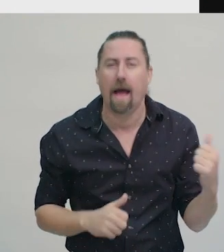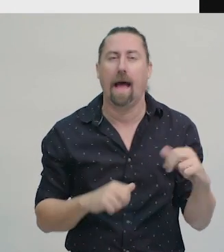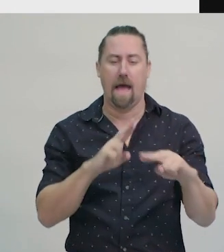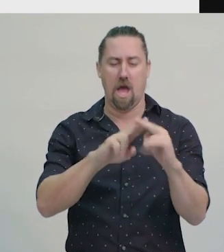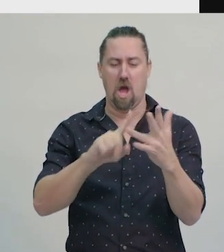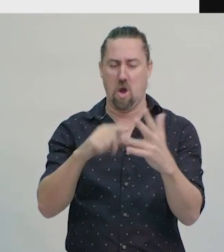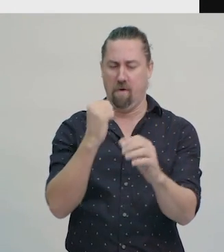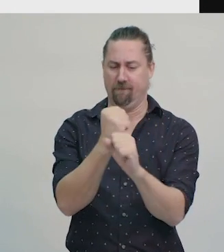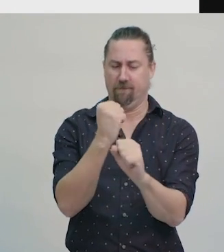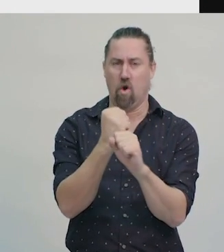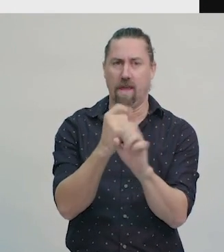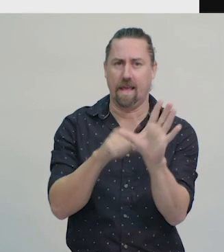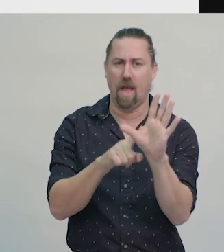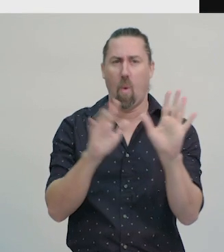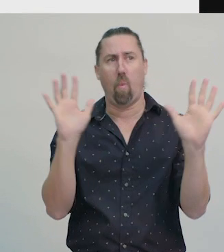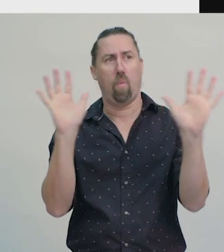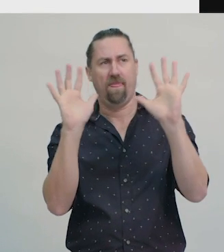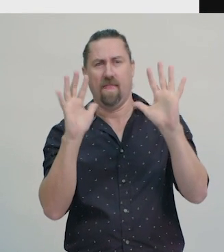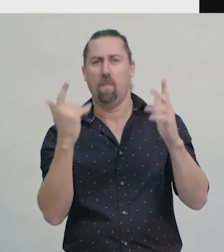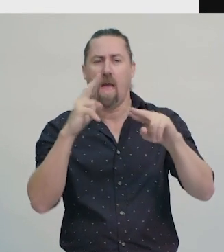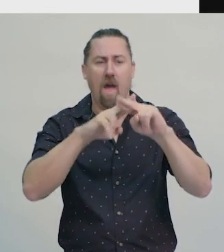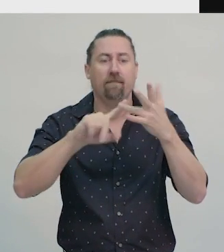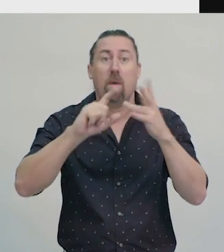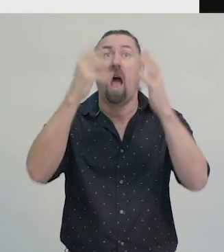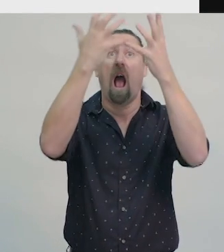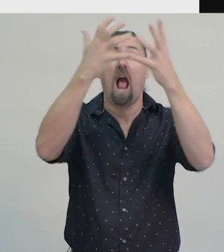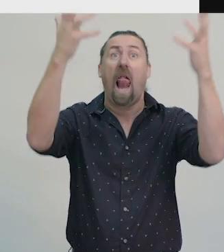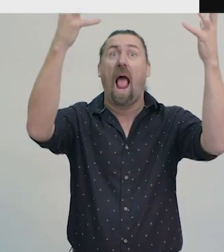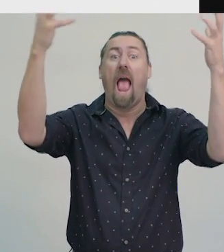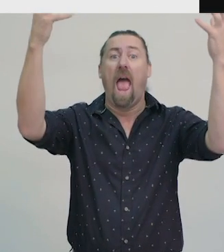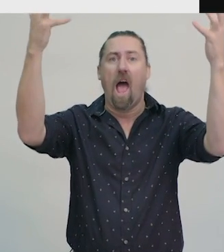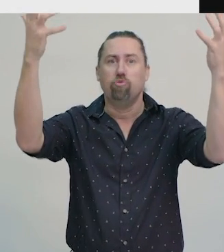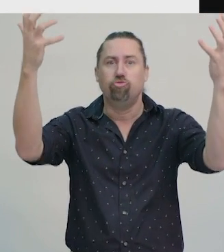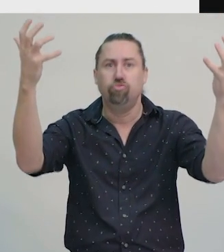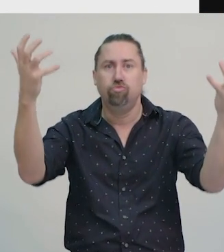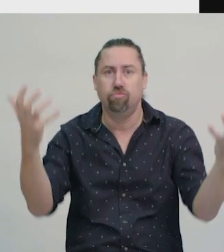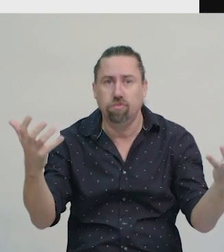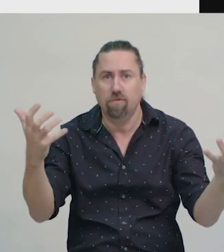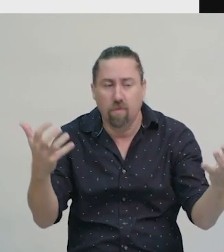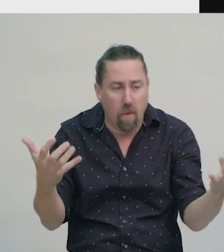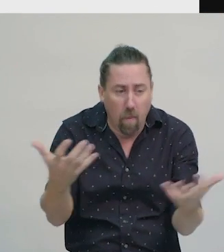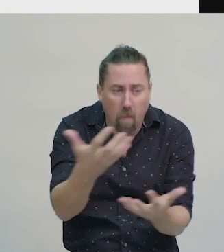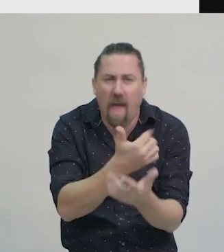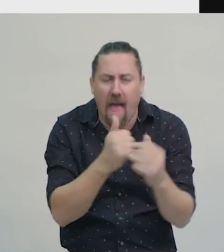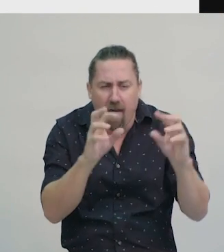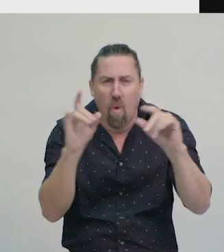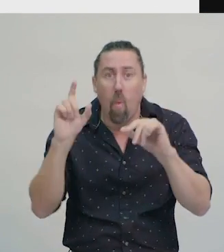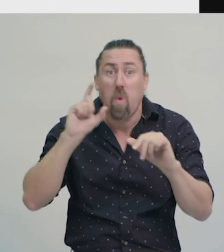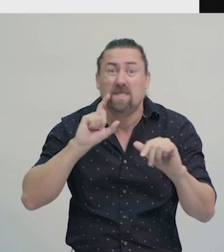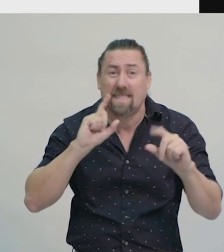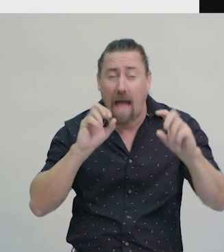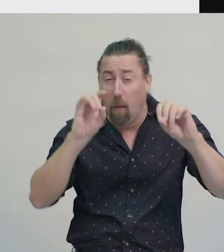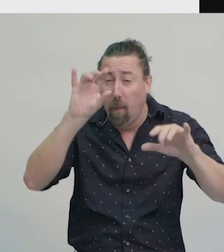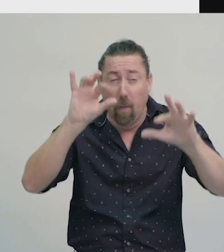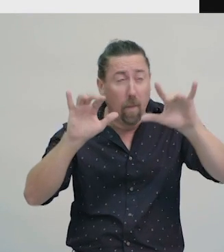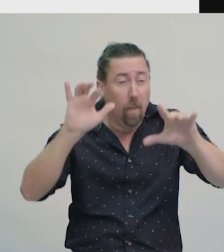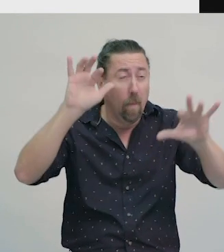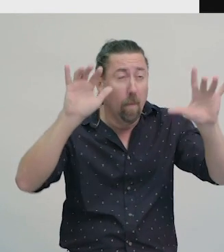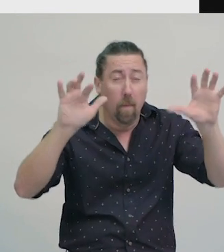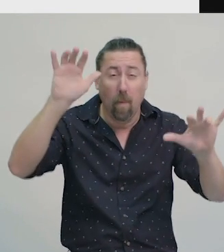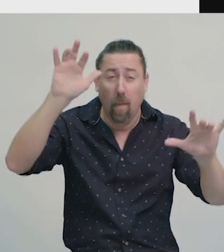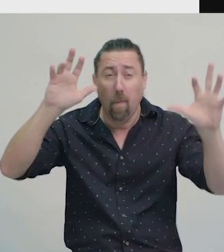forget your hat and maybe some sunscreen to keep you protected from the sun. Oh, hold on to your hat. It's